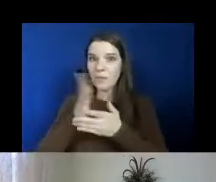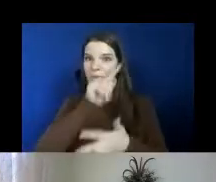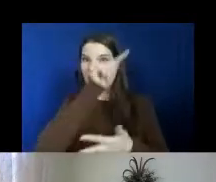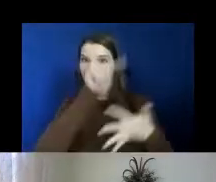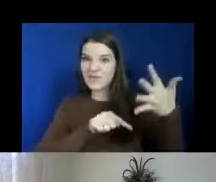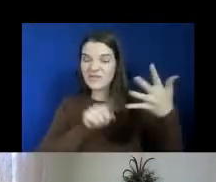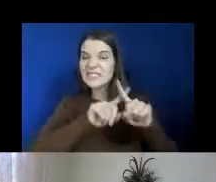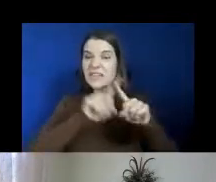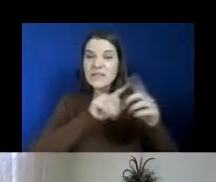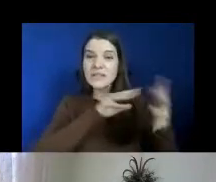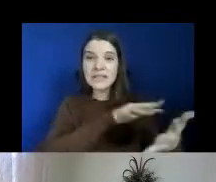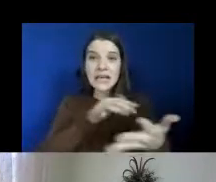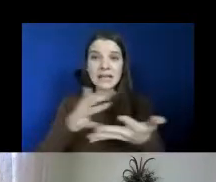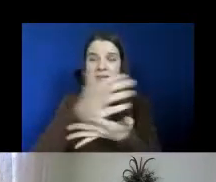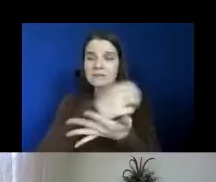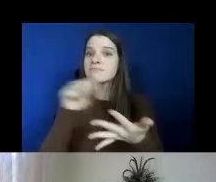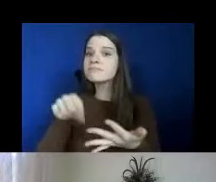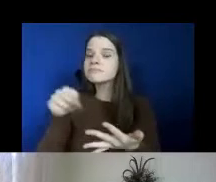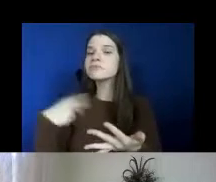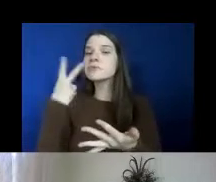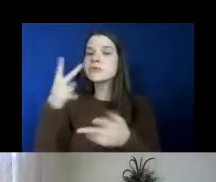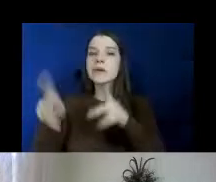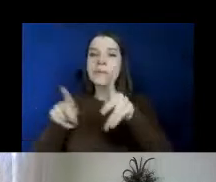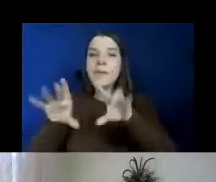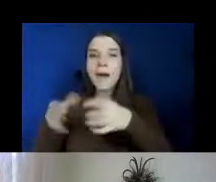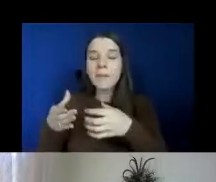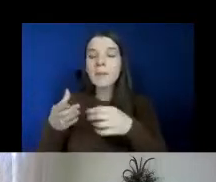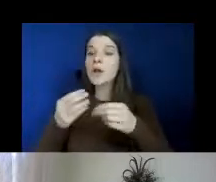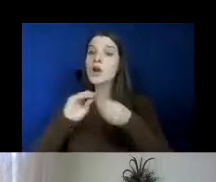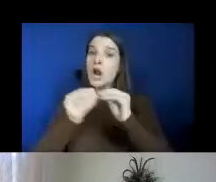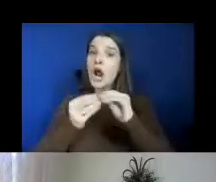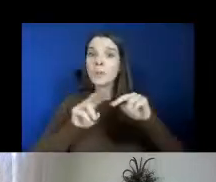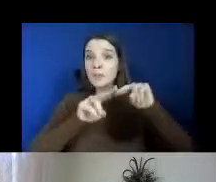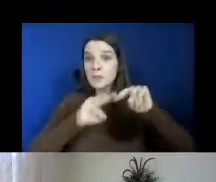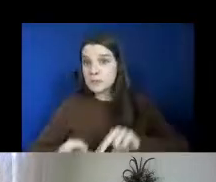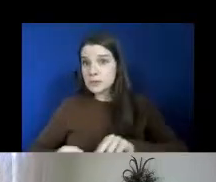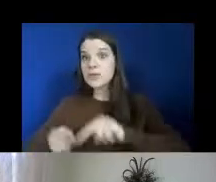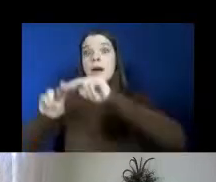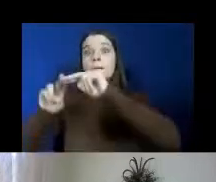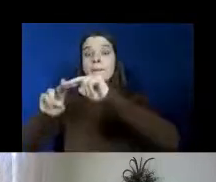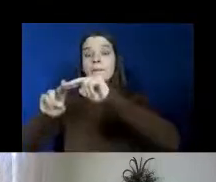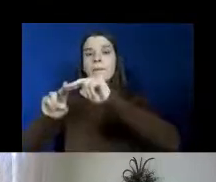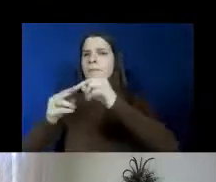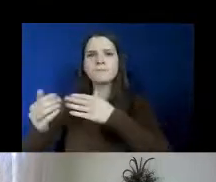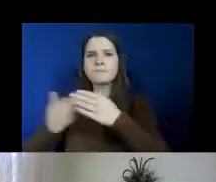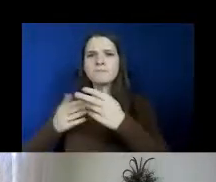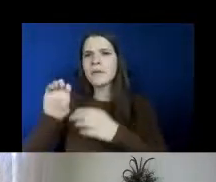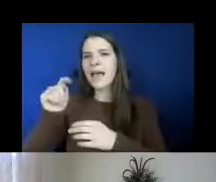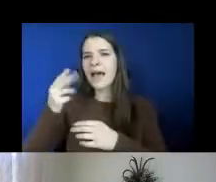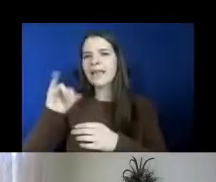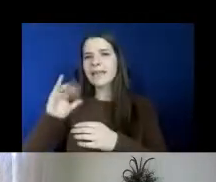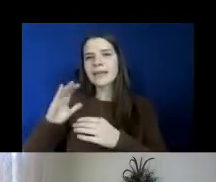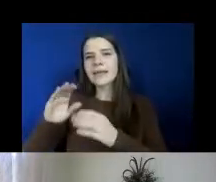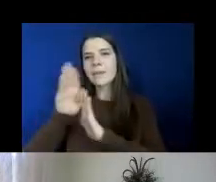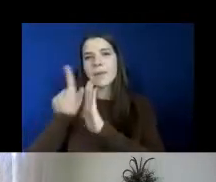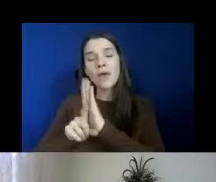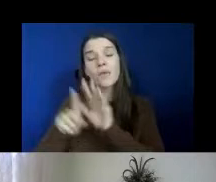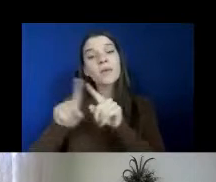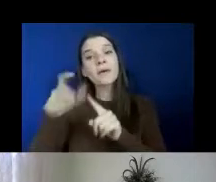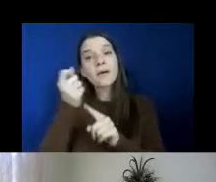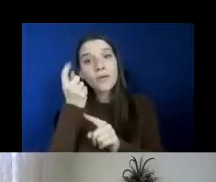studies, is that we are seeing populations rebound despite their ethnically diverse backgrounds.